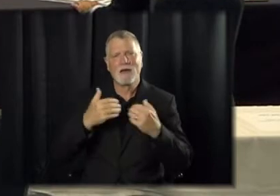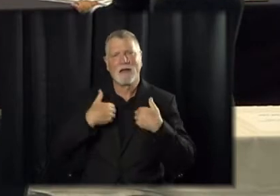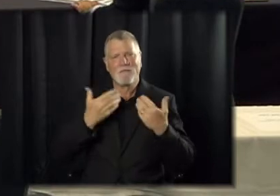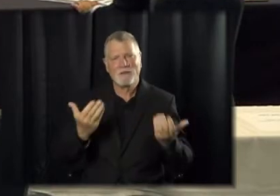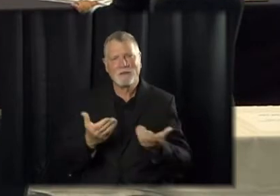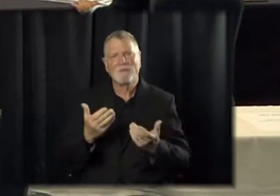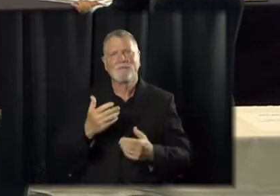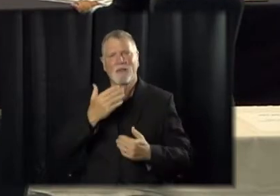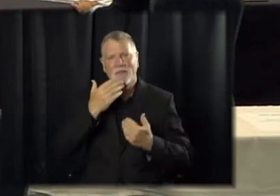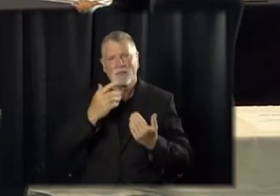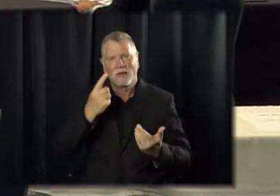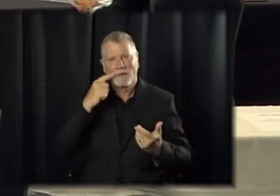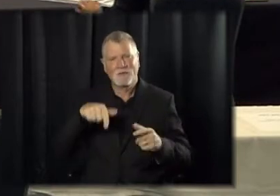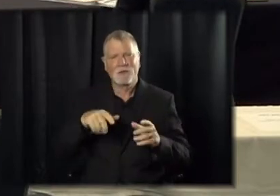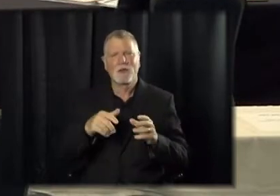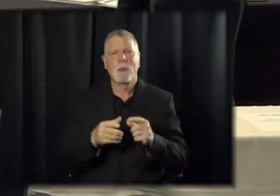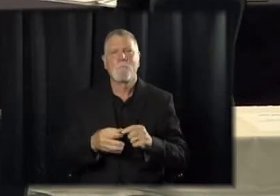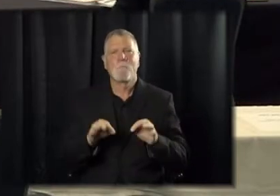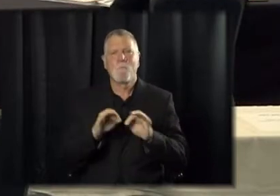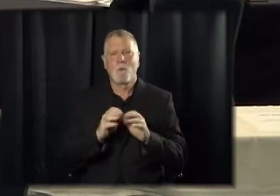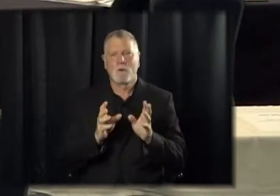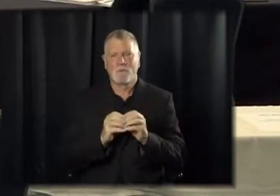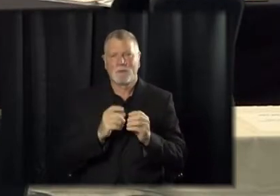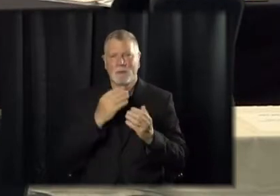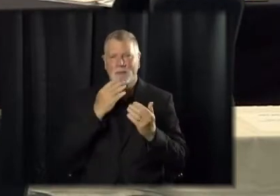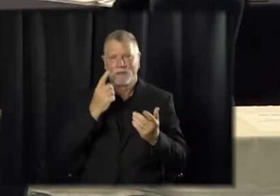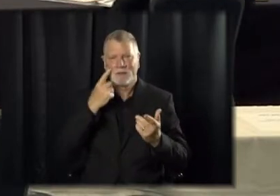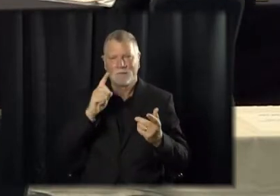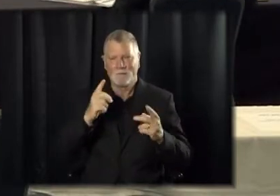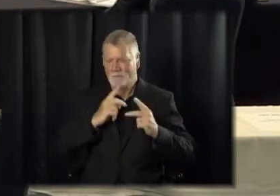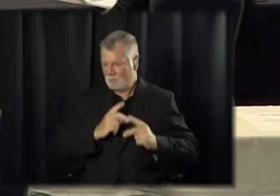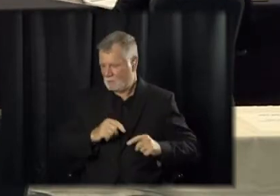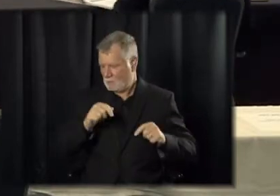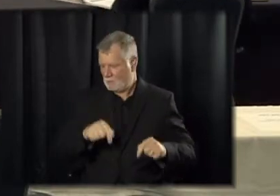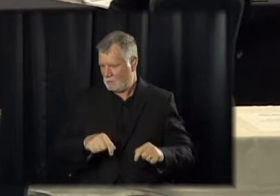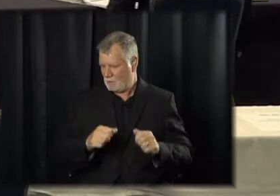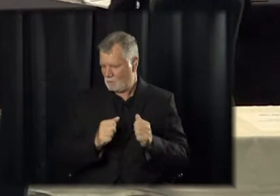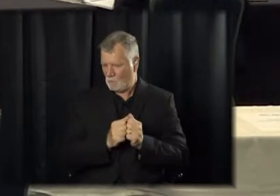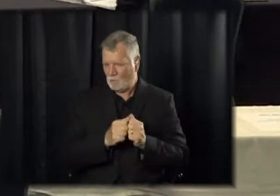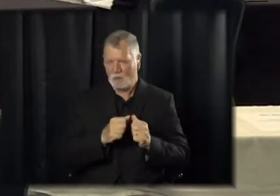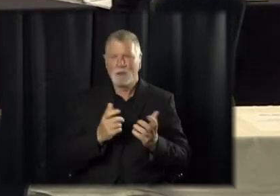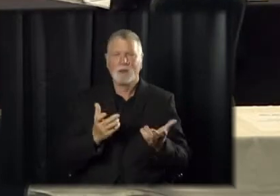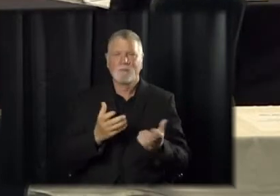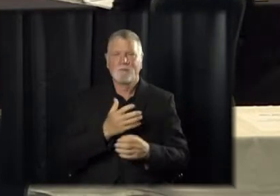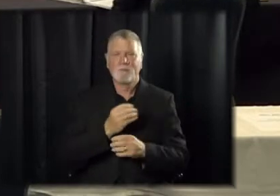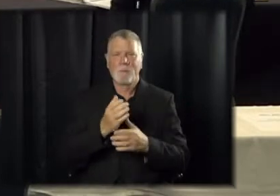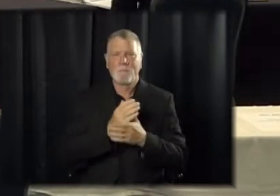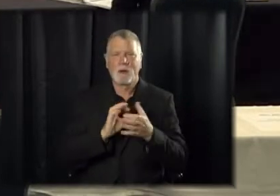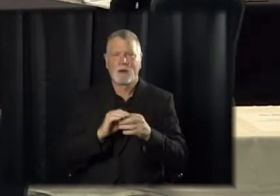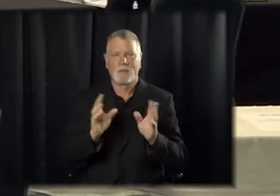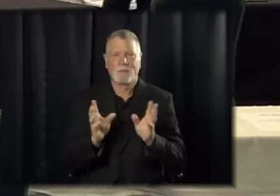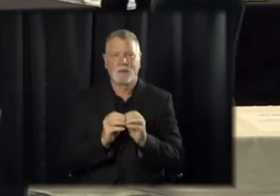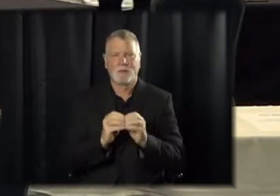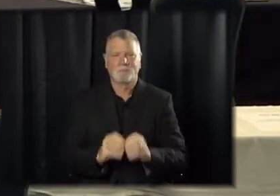important meeting, and we appreciate your taking the time to physically be here and to be part of the